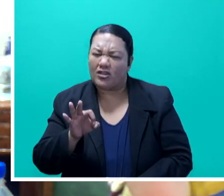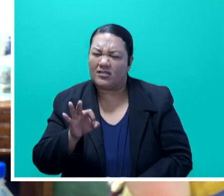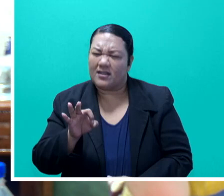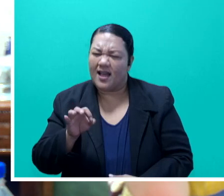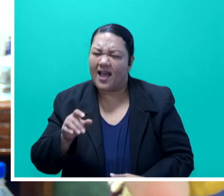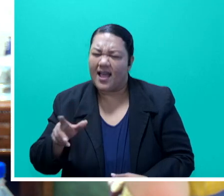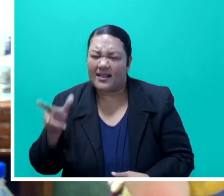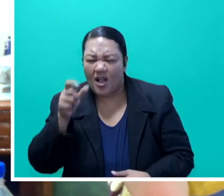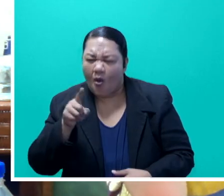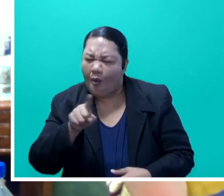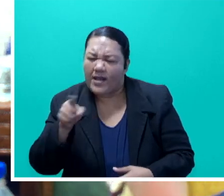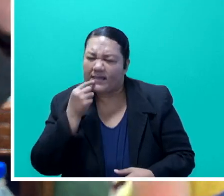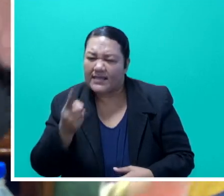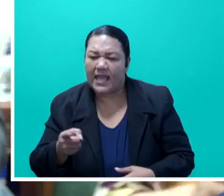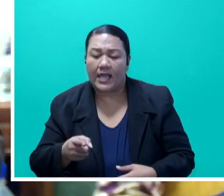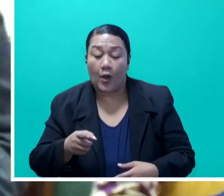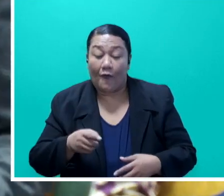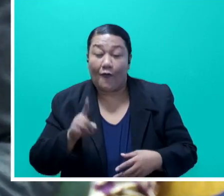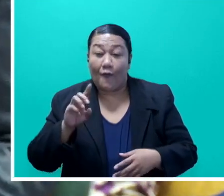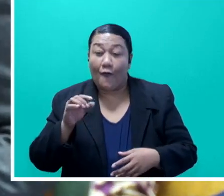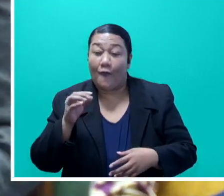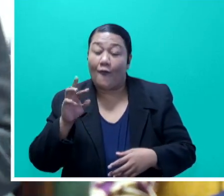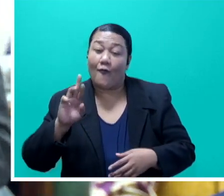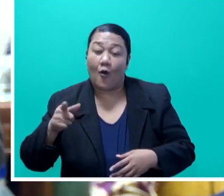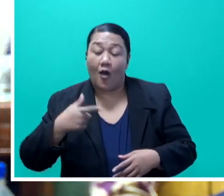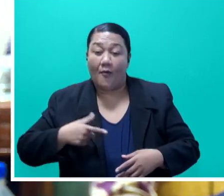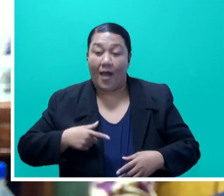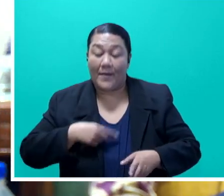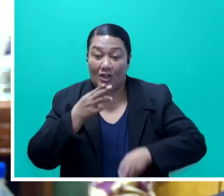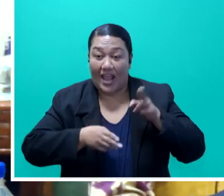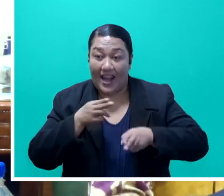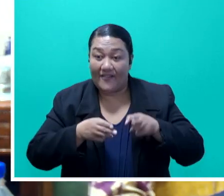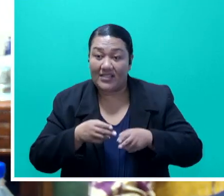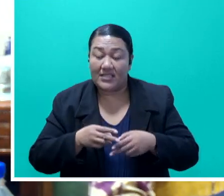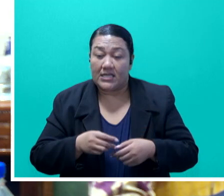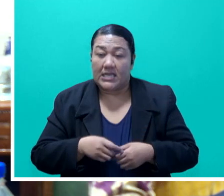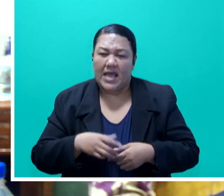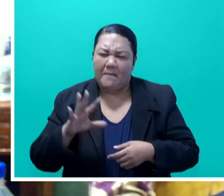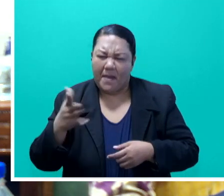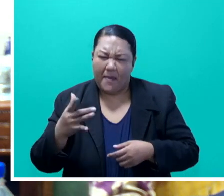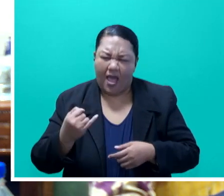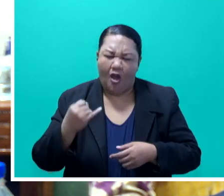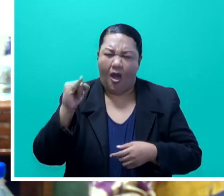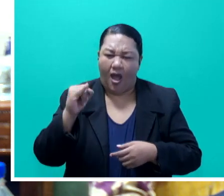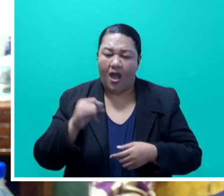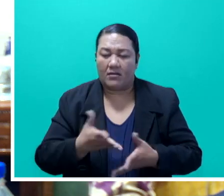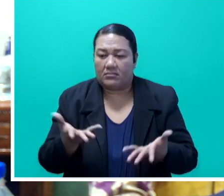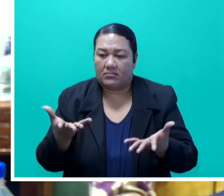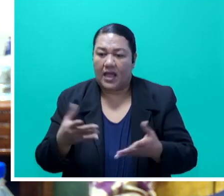narrative is wrong, if we point out to her she's got the law wrong, then it's okay. That, I think, is an insult to many other